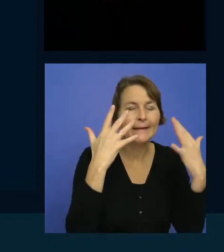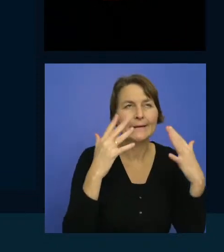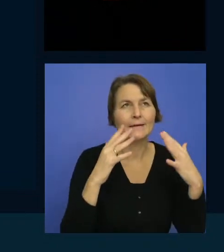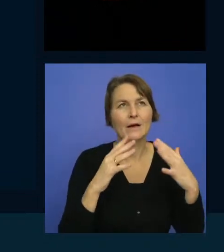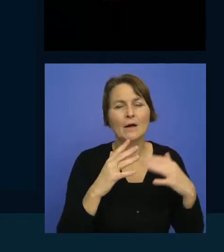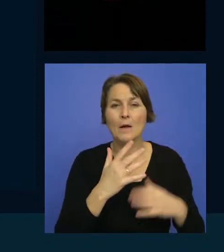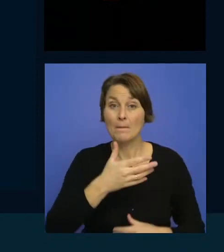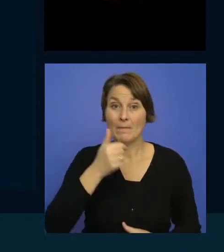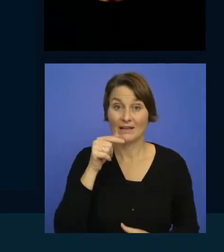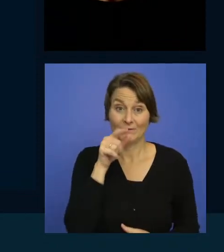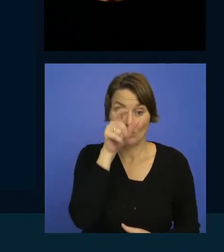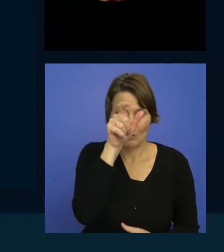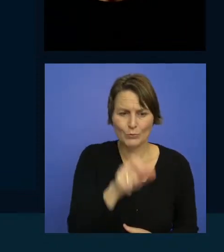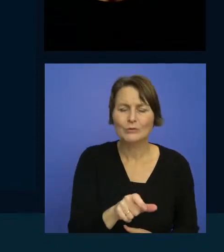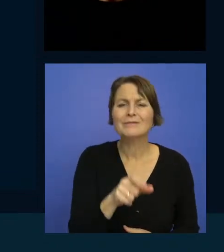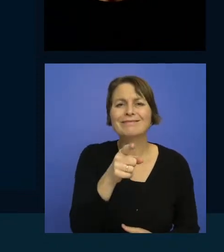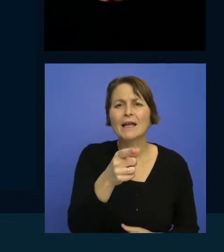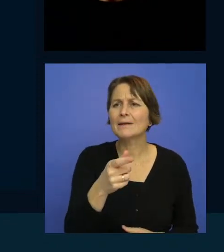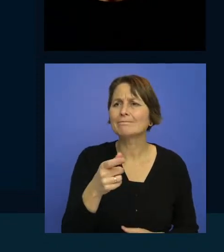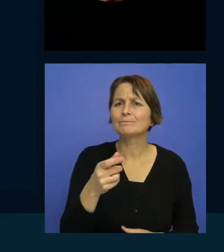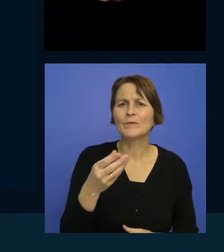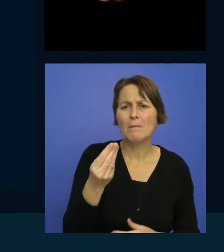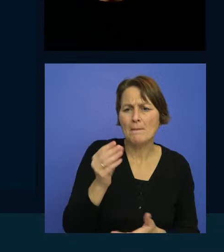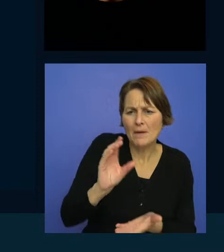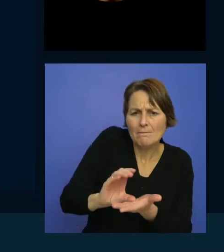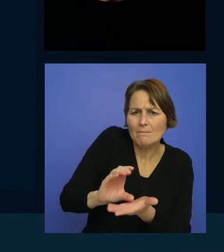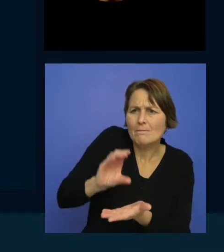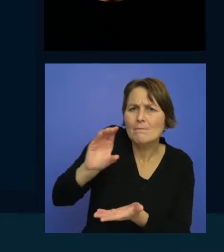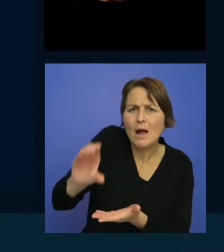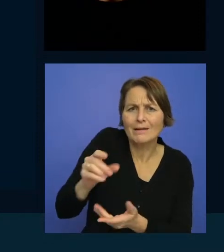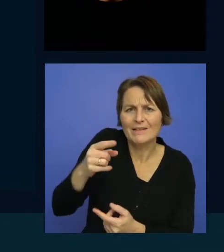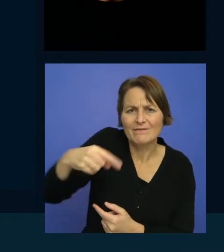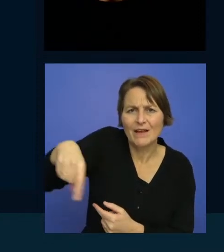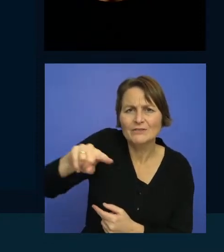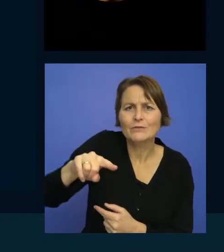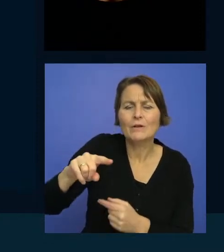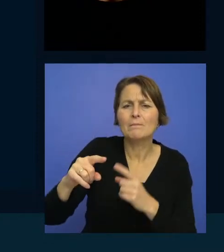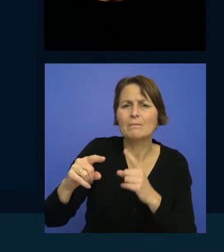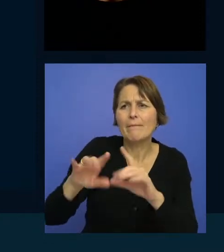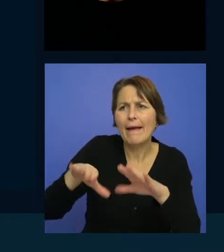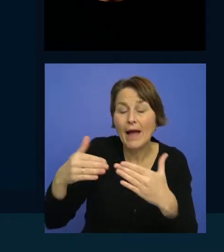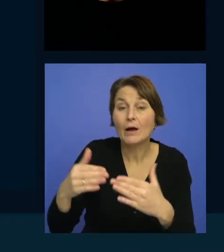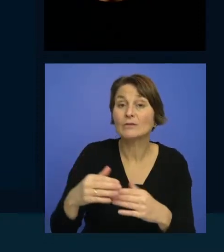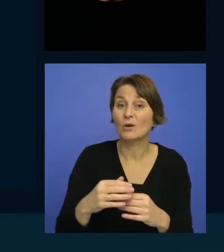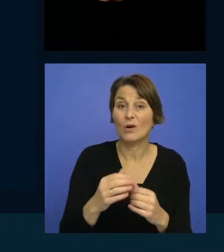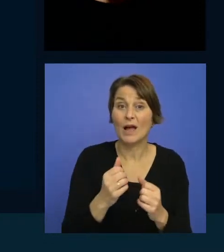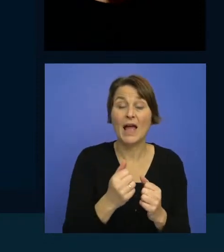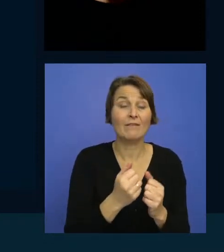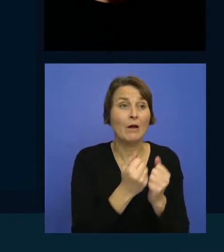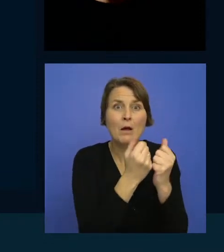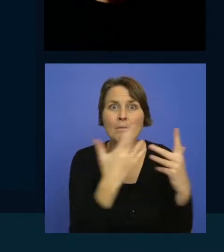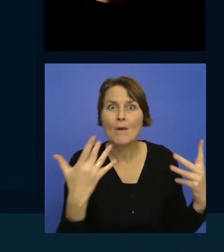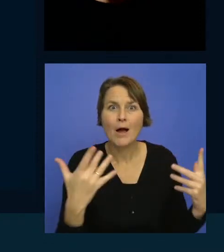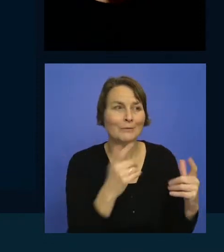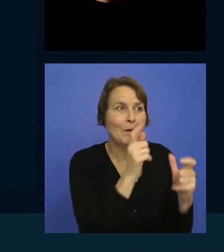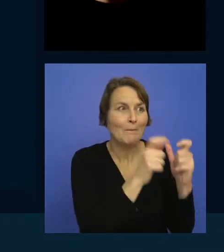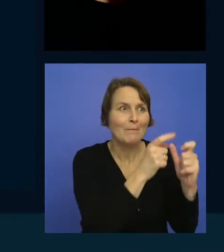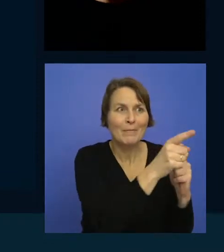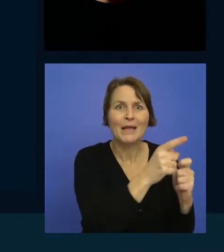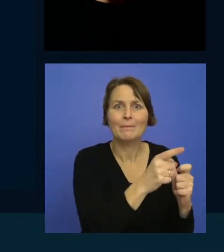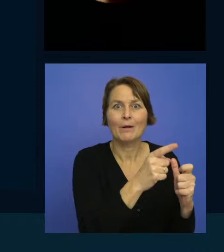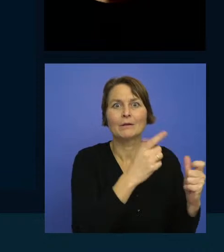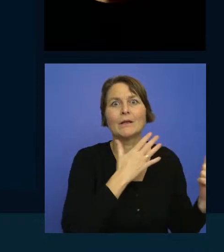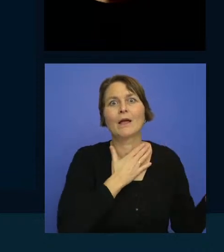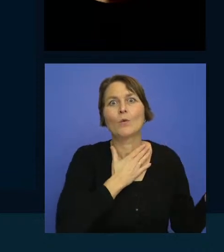the customer investments? And what I will tell you is, I've had discussions with multiple customers who wish, I mean, these are senior executives in